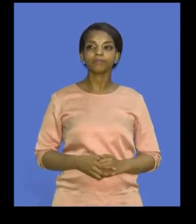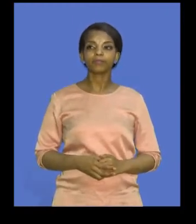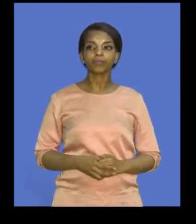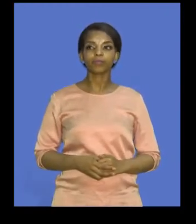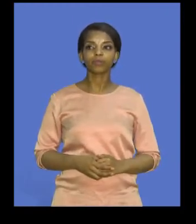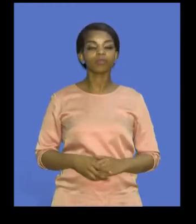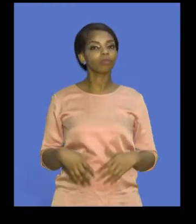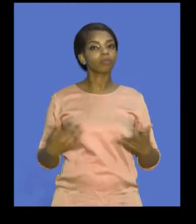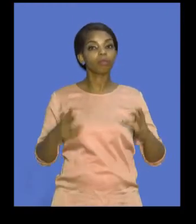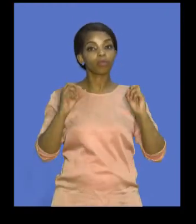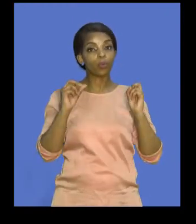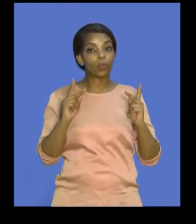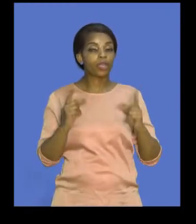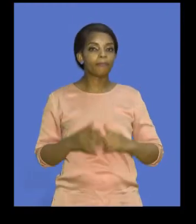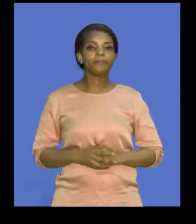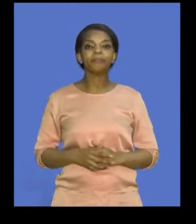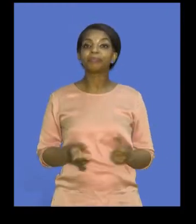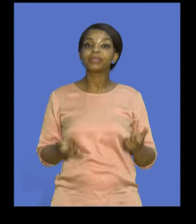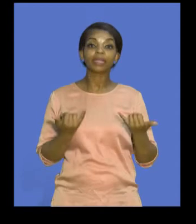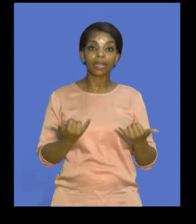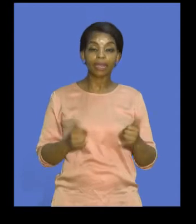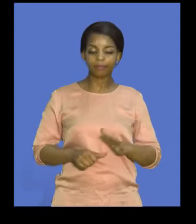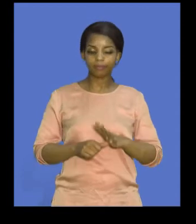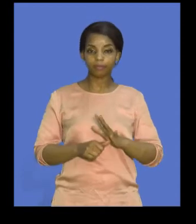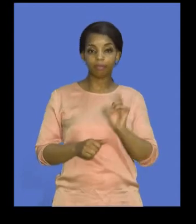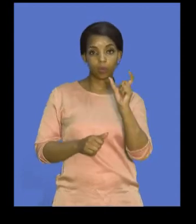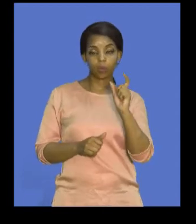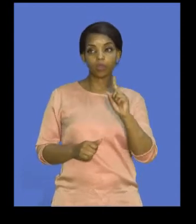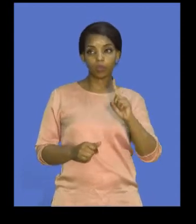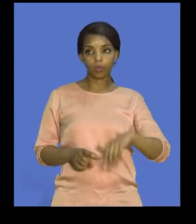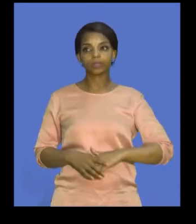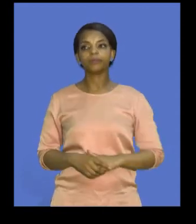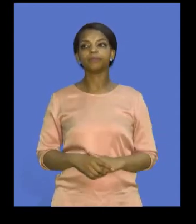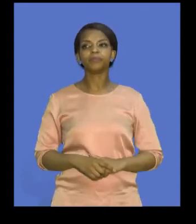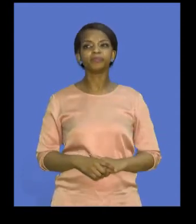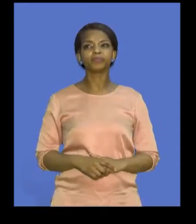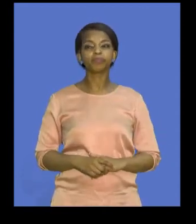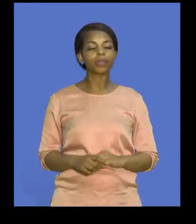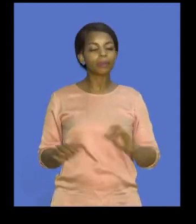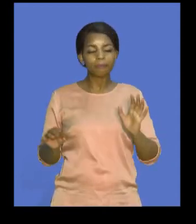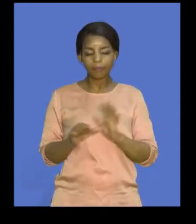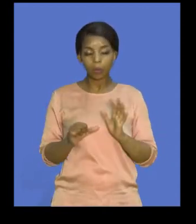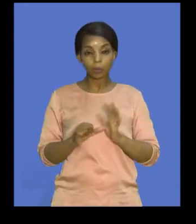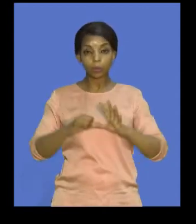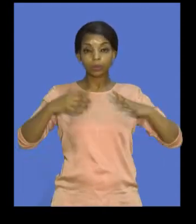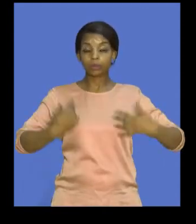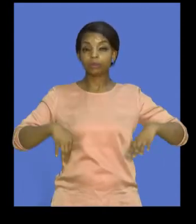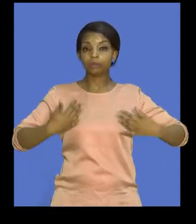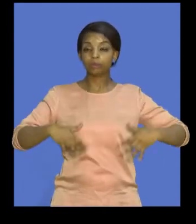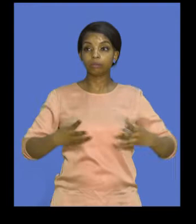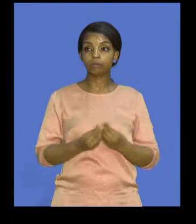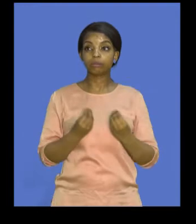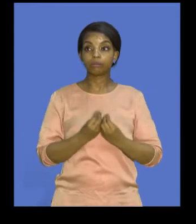key words, terminology is very important. If we are to investigate, okay, if we talk about a scientific investigation,